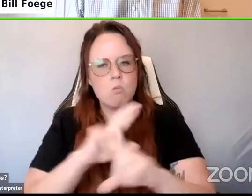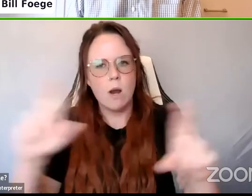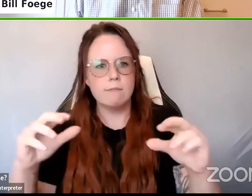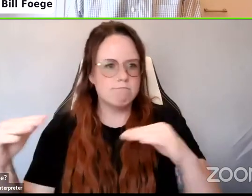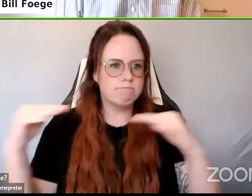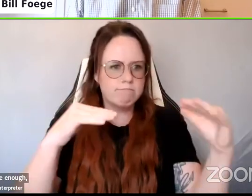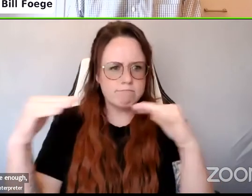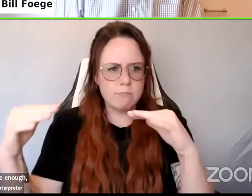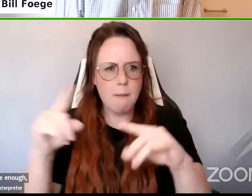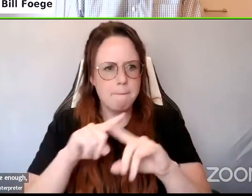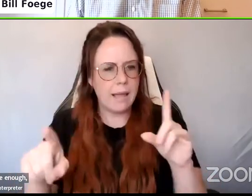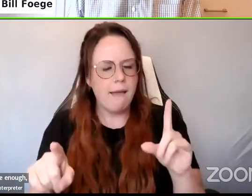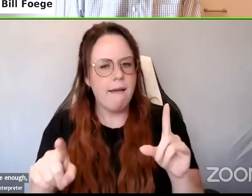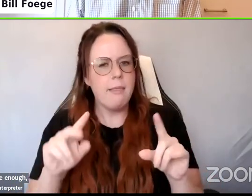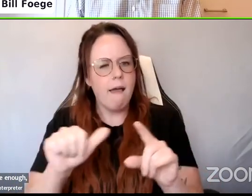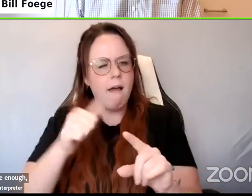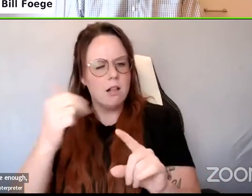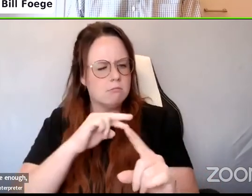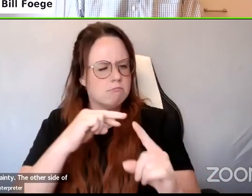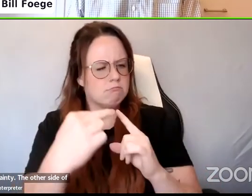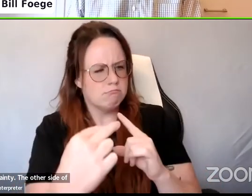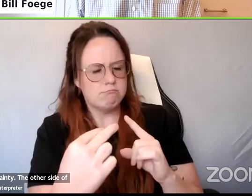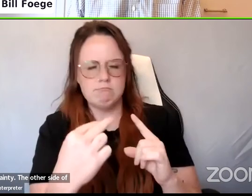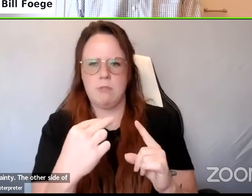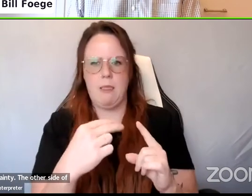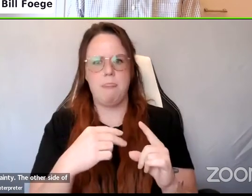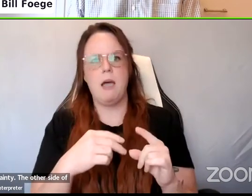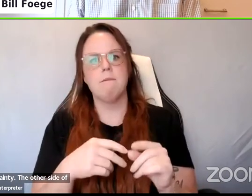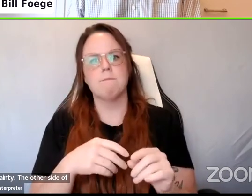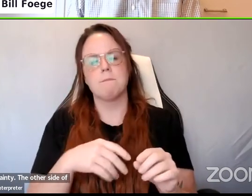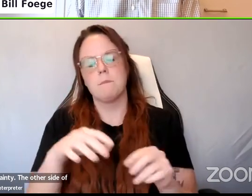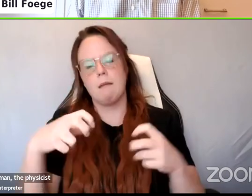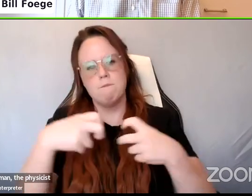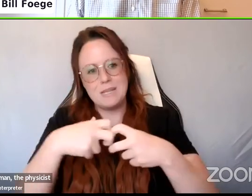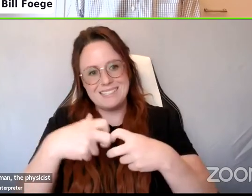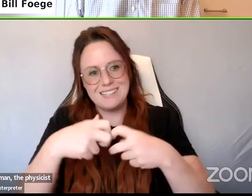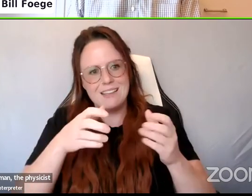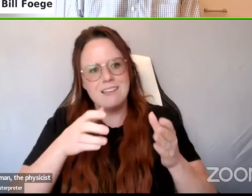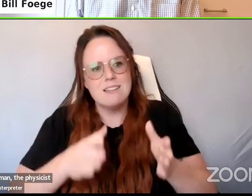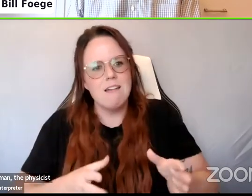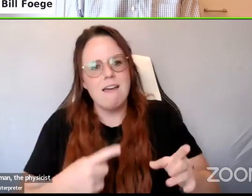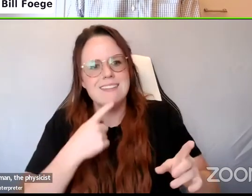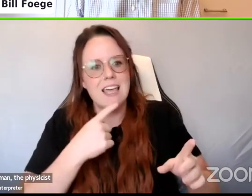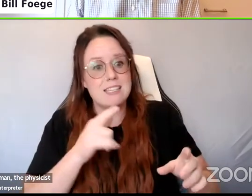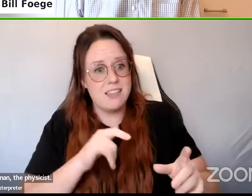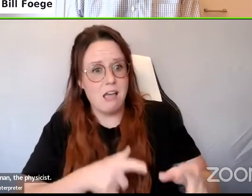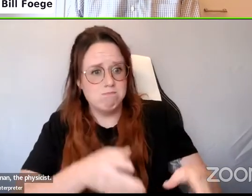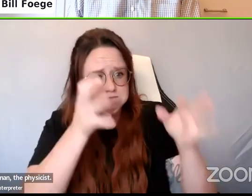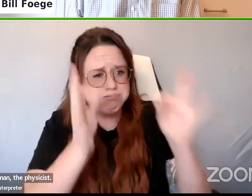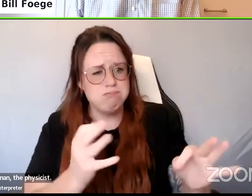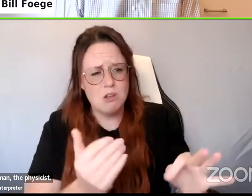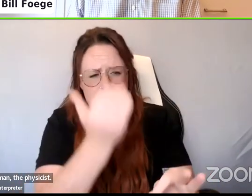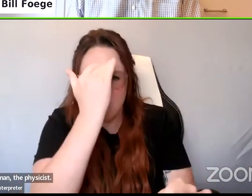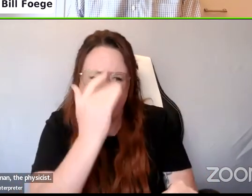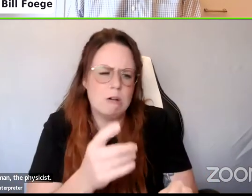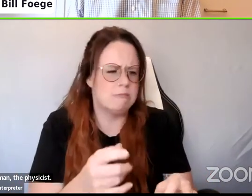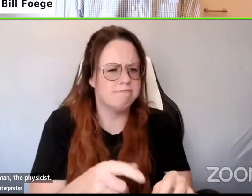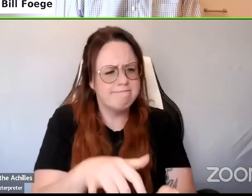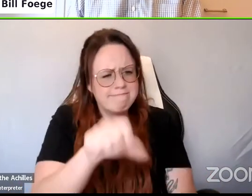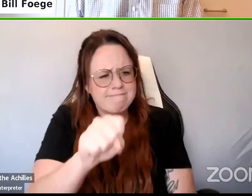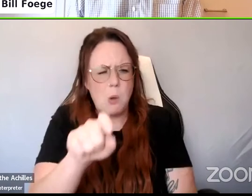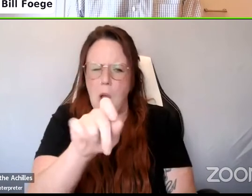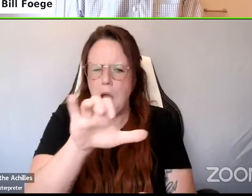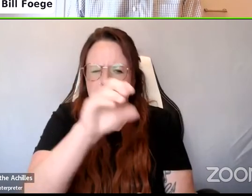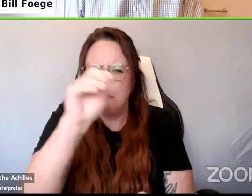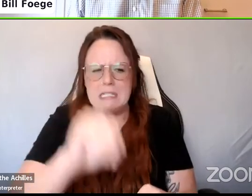side of that though is Richard Feynman the physicist who said certainty is the Achilles heel of science if